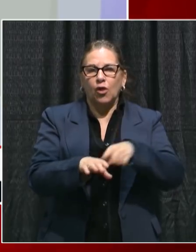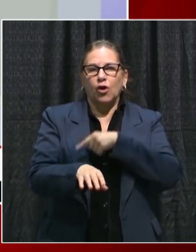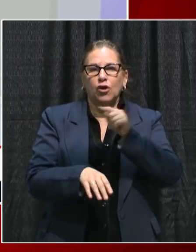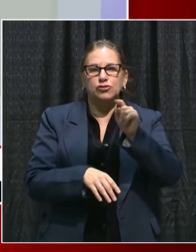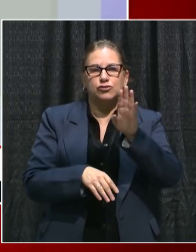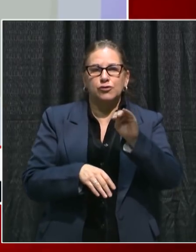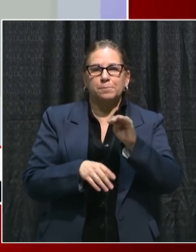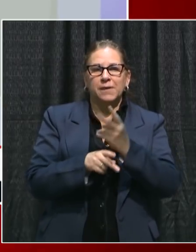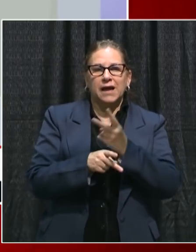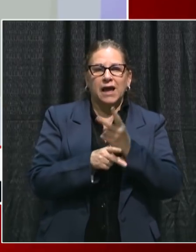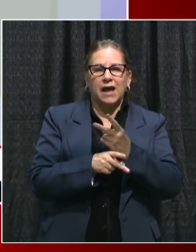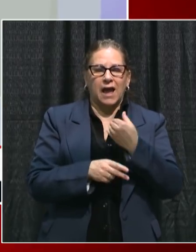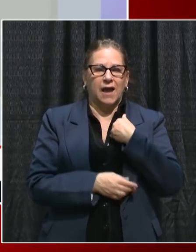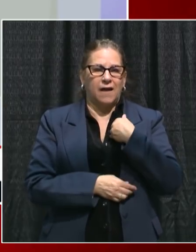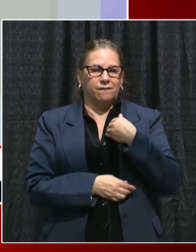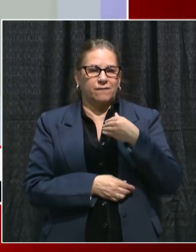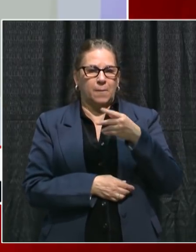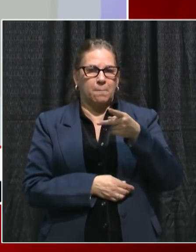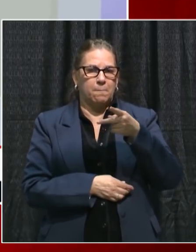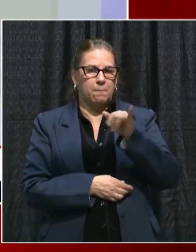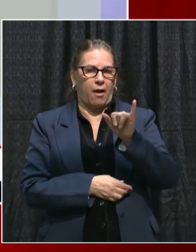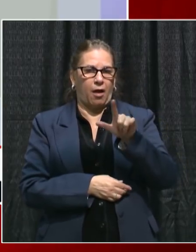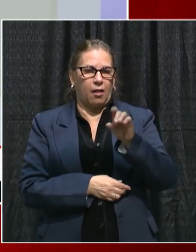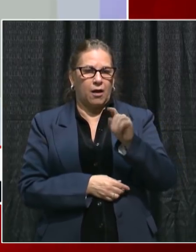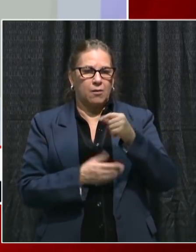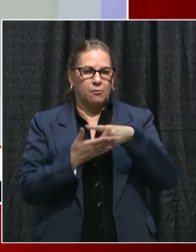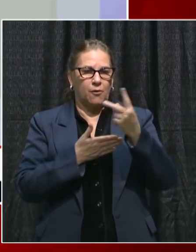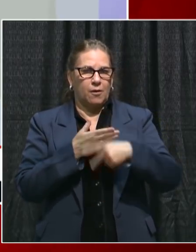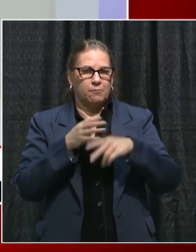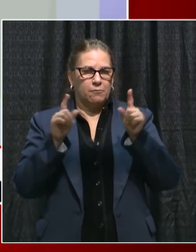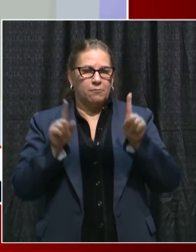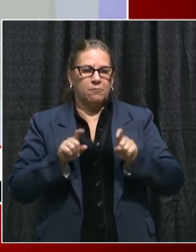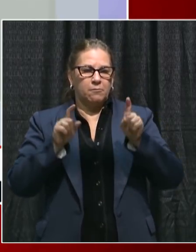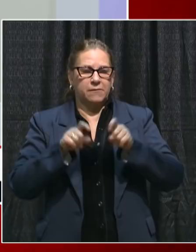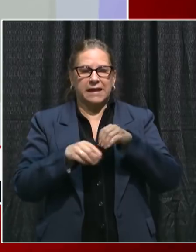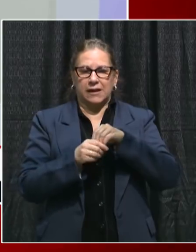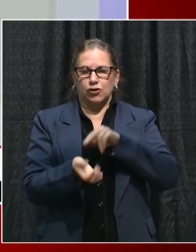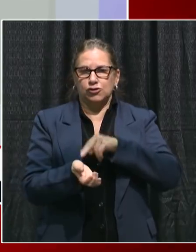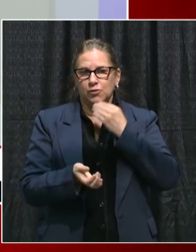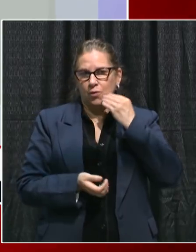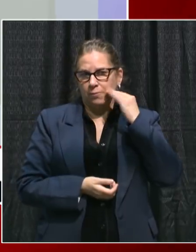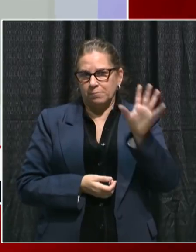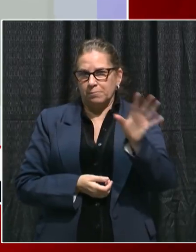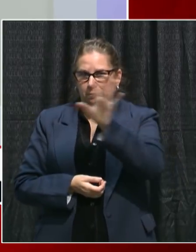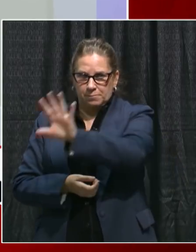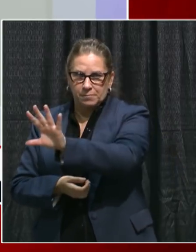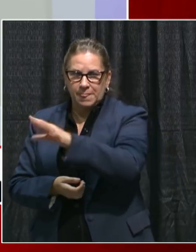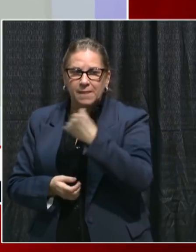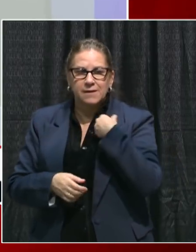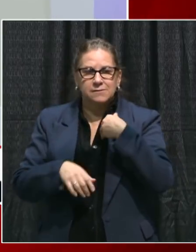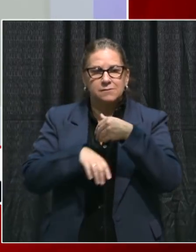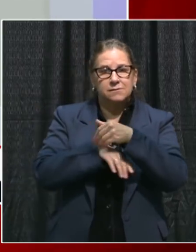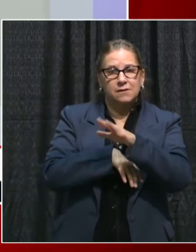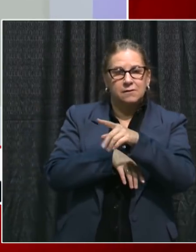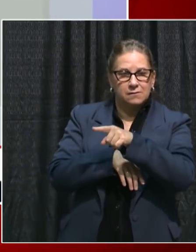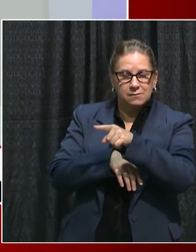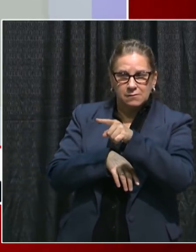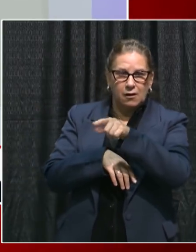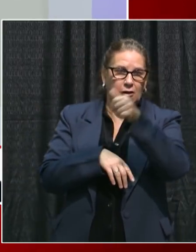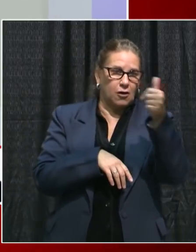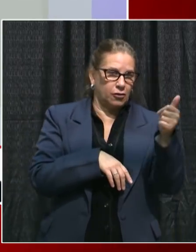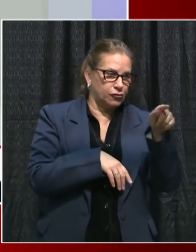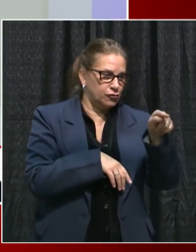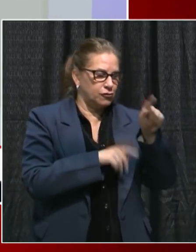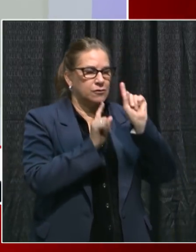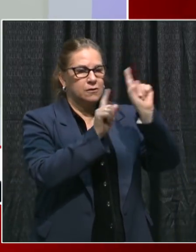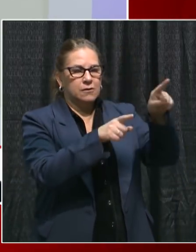one of the long-term care facilities. We also have deployed them to the jail, working with Unity there. We have